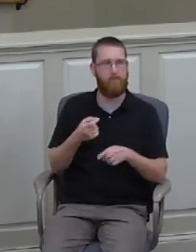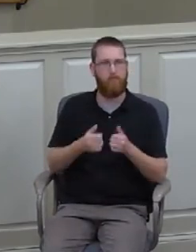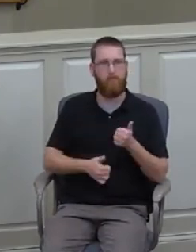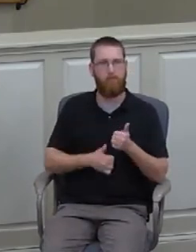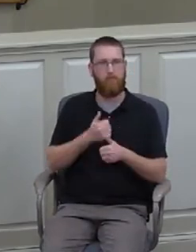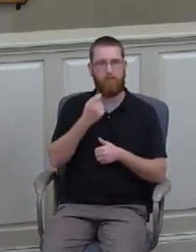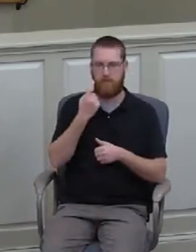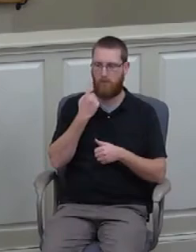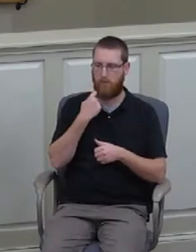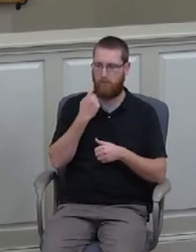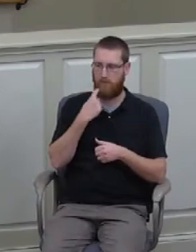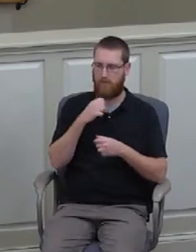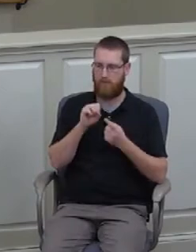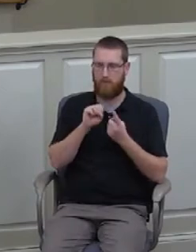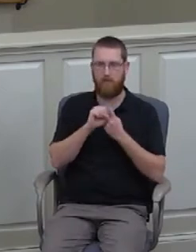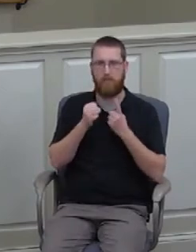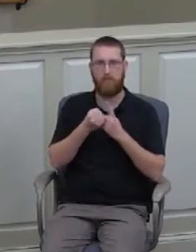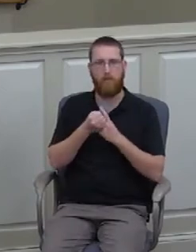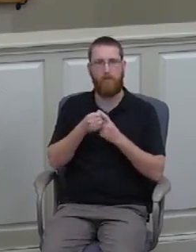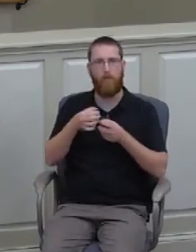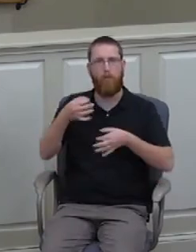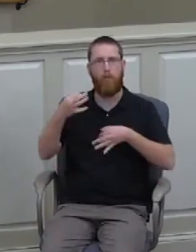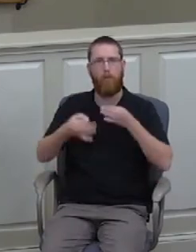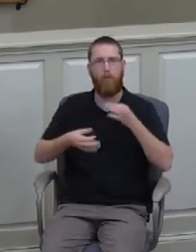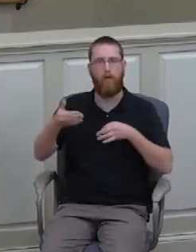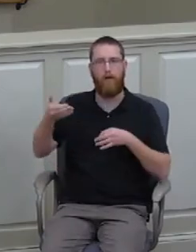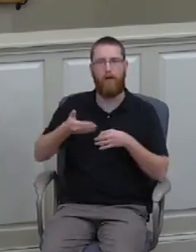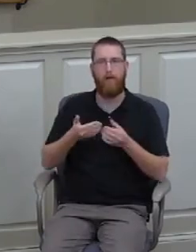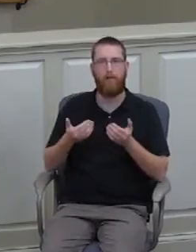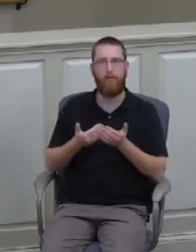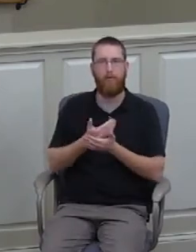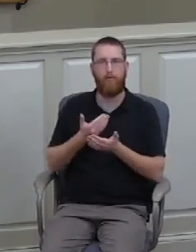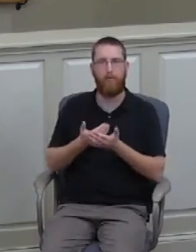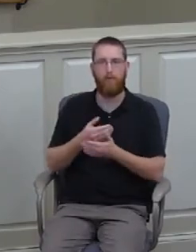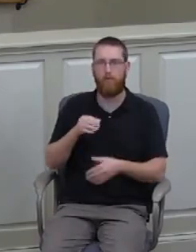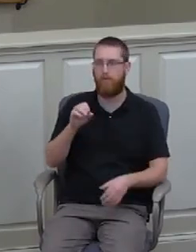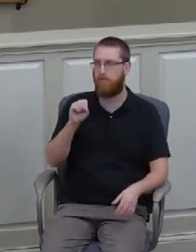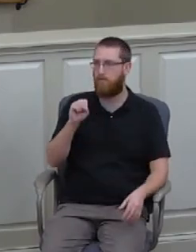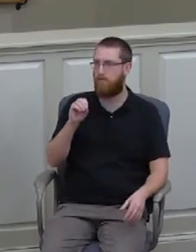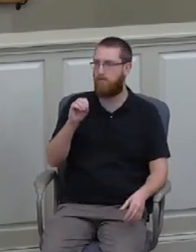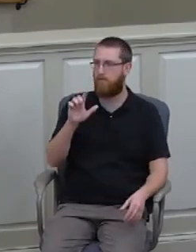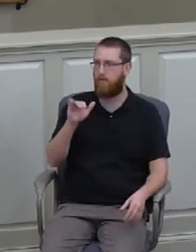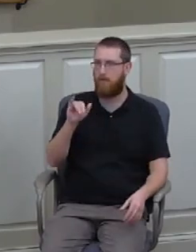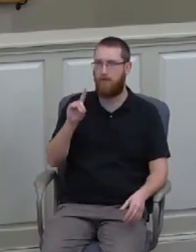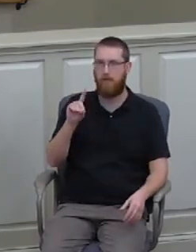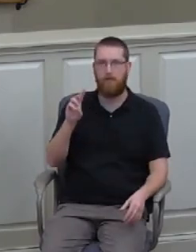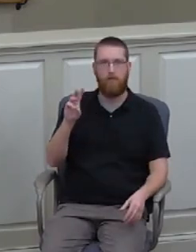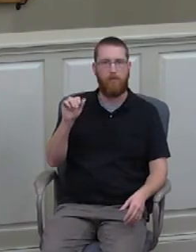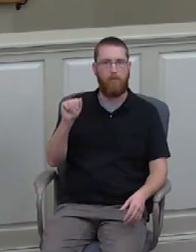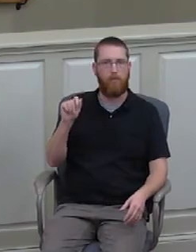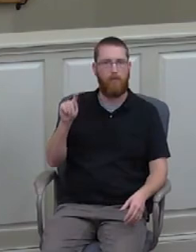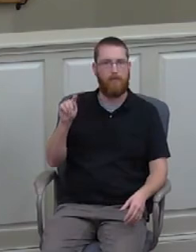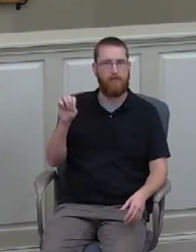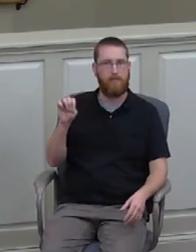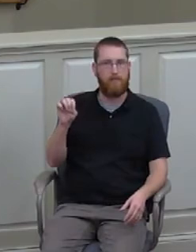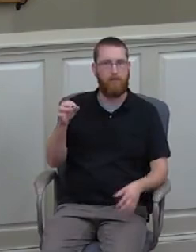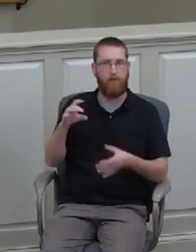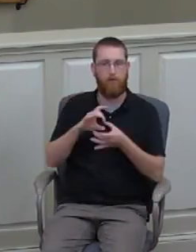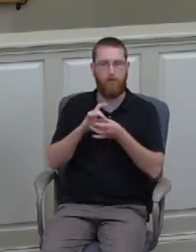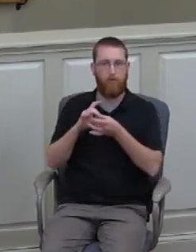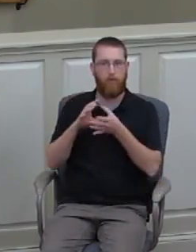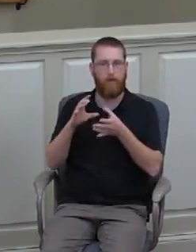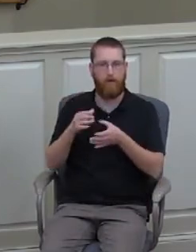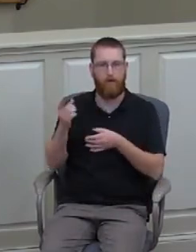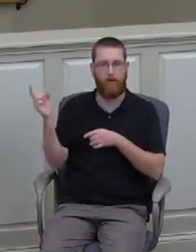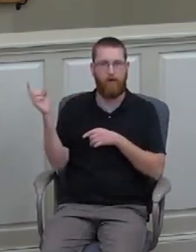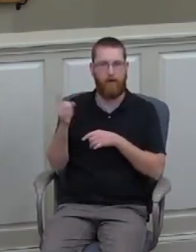recent situation where the court hired a new solid waste coordinator, and they came formally, presented that